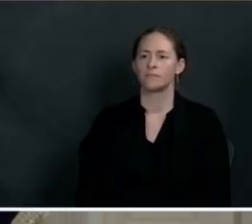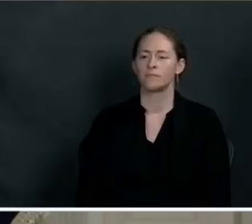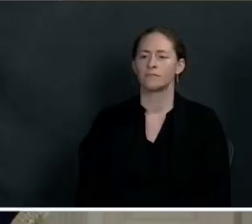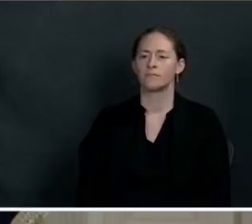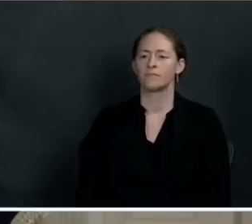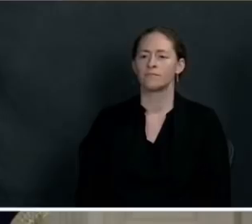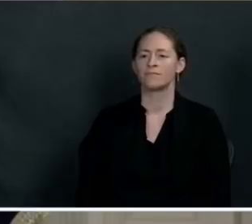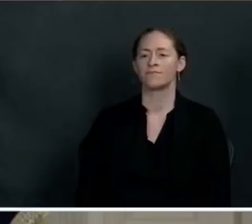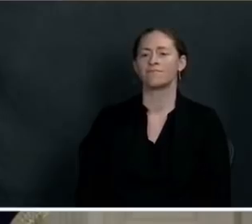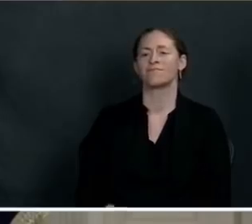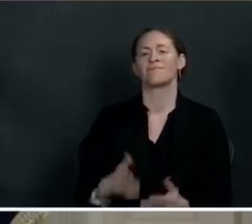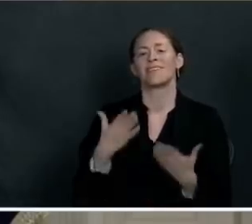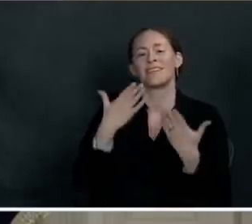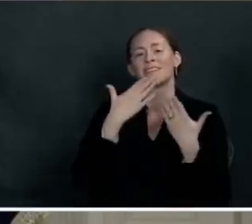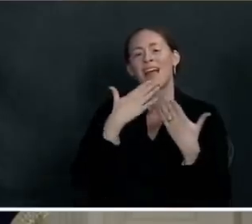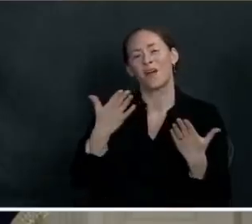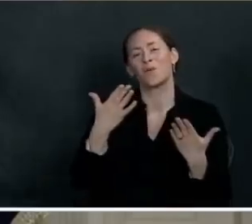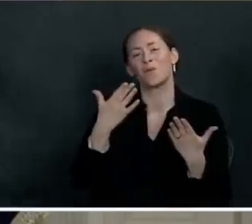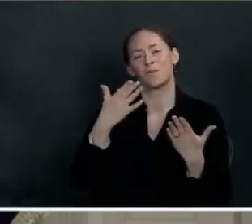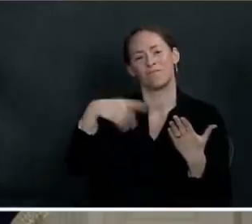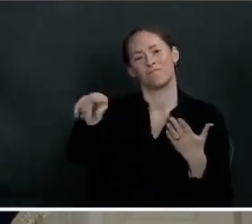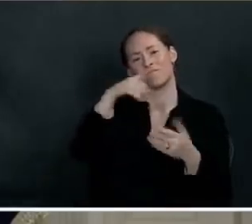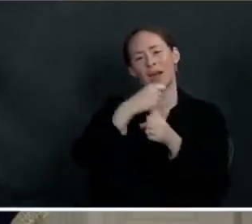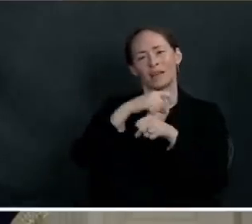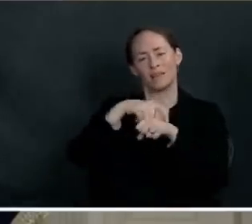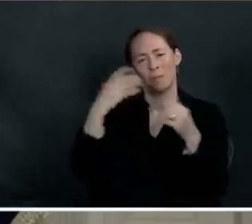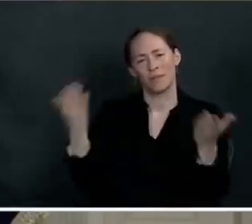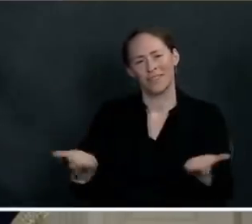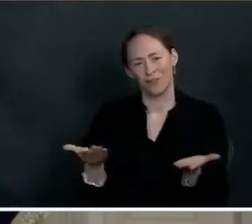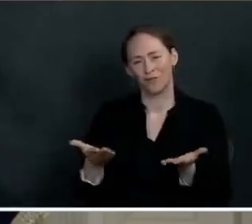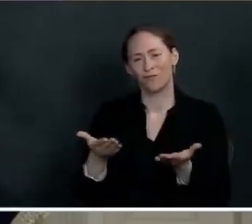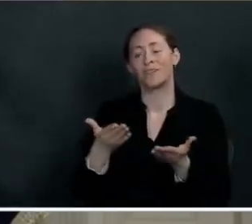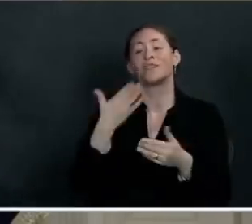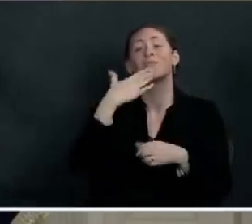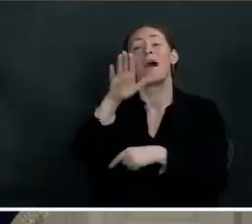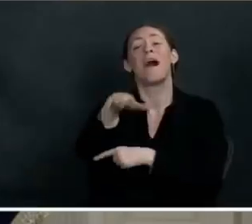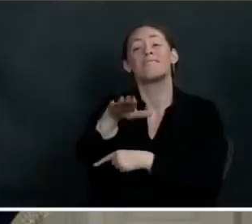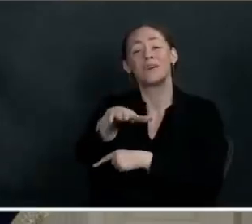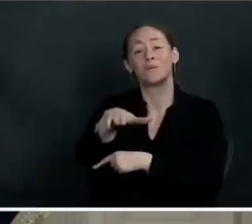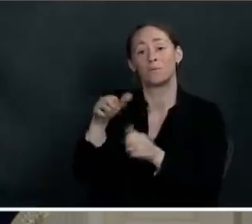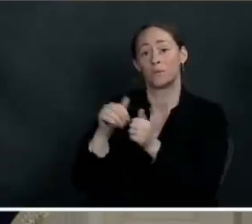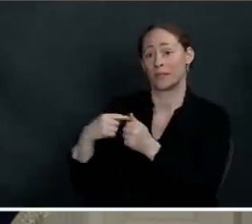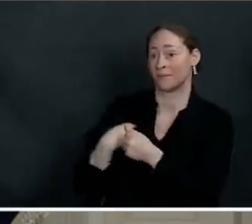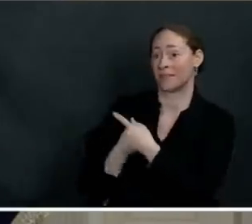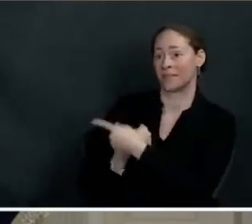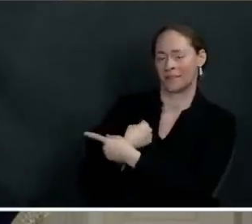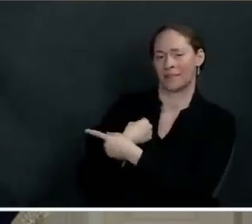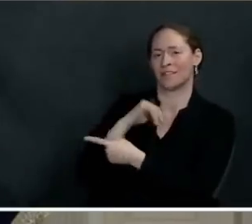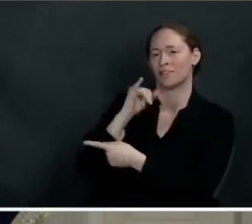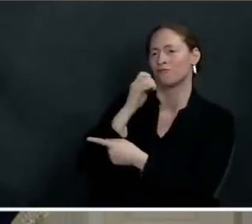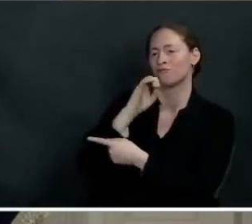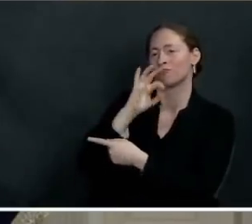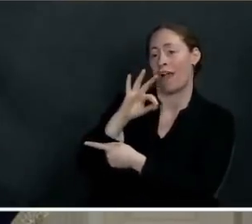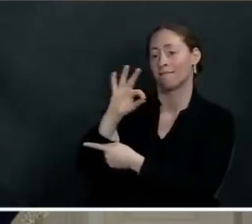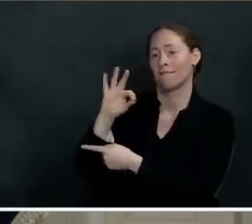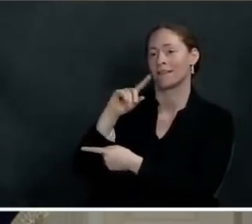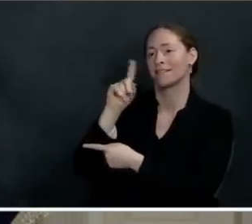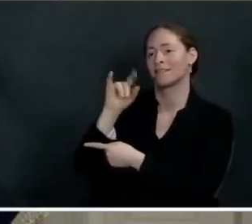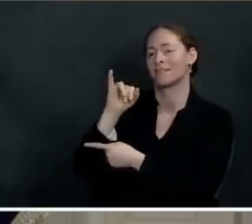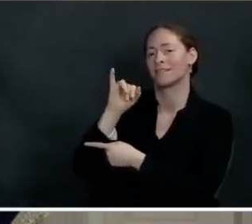Taking the time to be here. Good afternoon. I'm accompanied by Jeff Zients, who's heading up our whole COVID team.